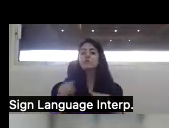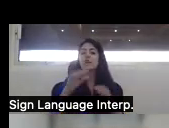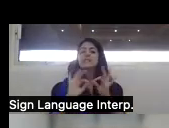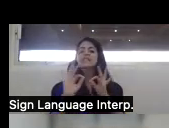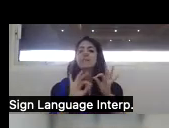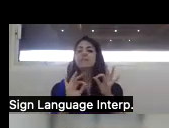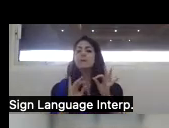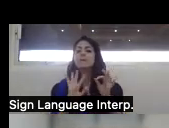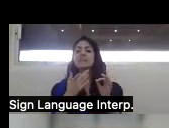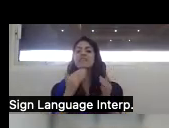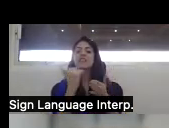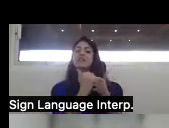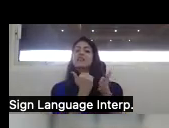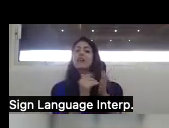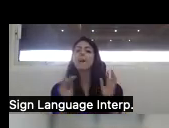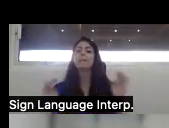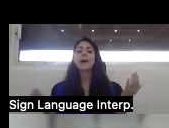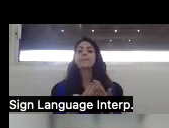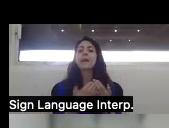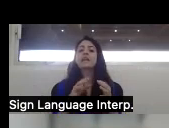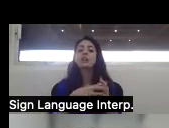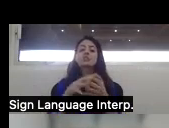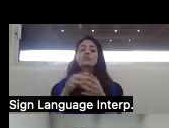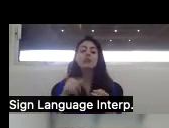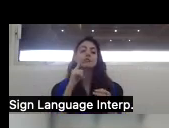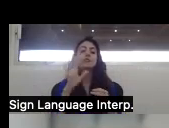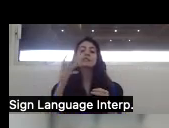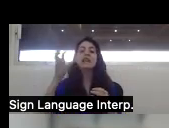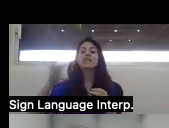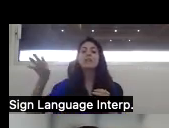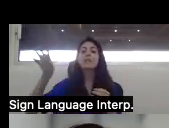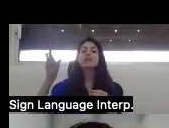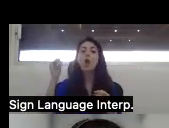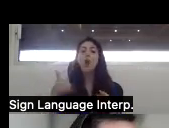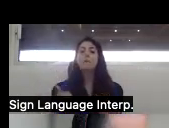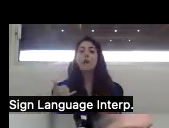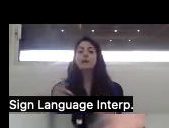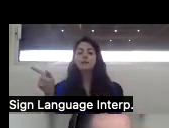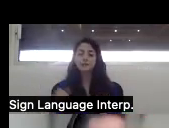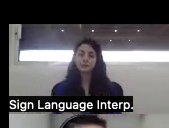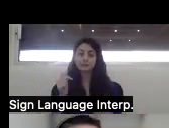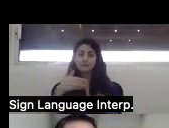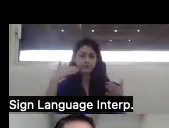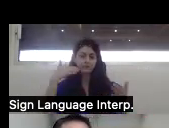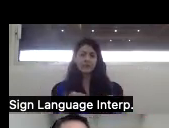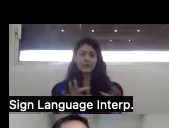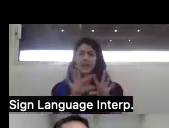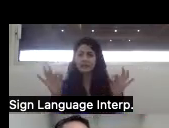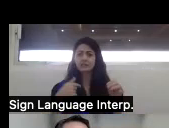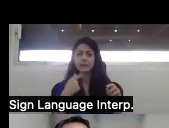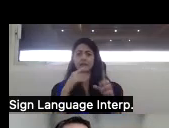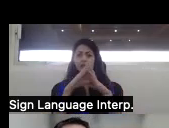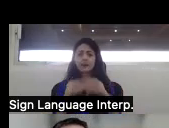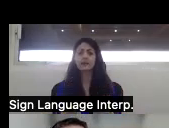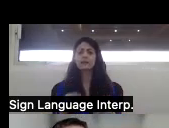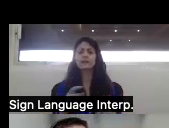core of the social contract in Oman. And finally, I would like to close on the National Disability Allowance. Farah spoke